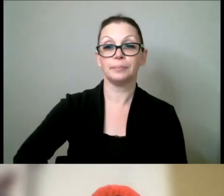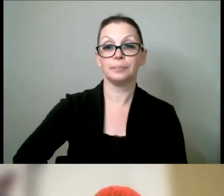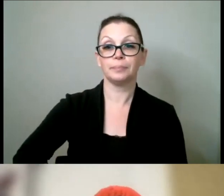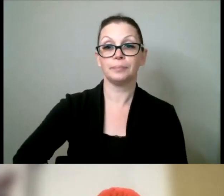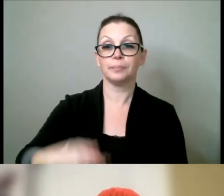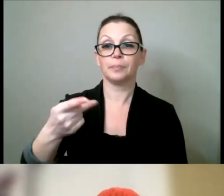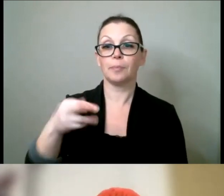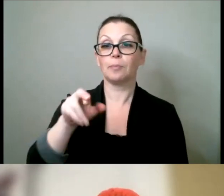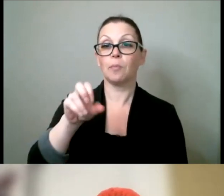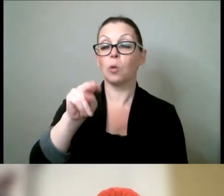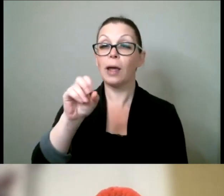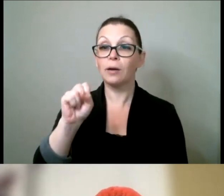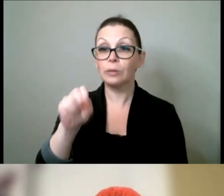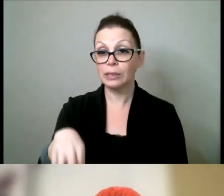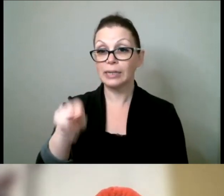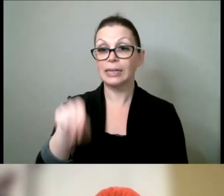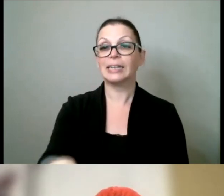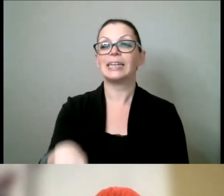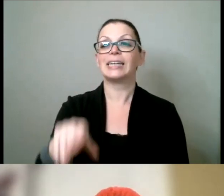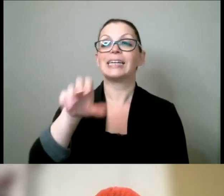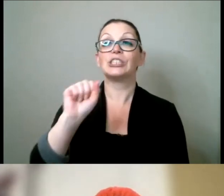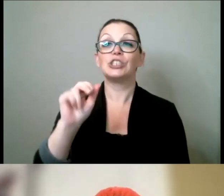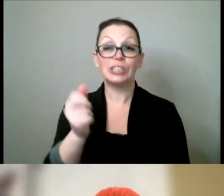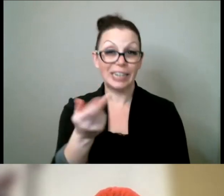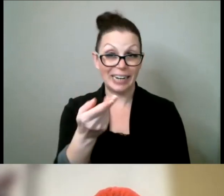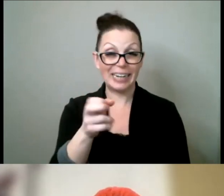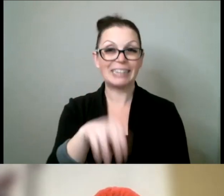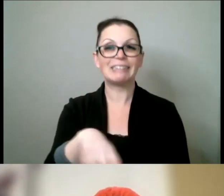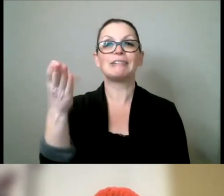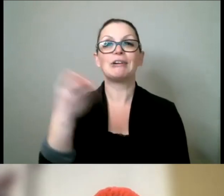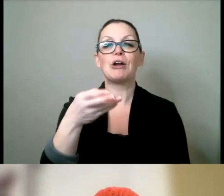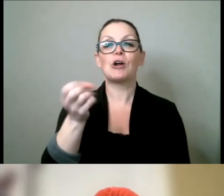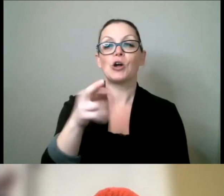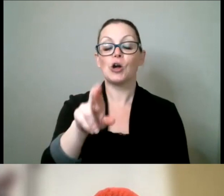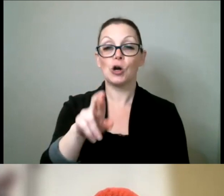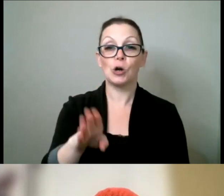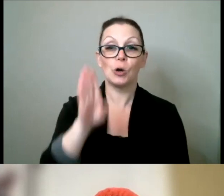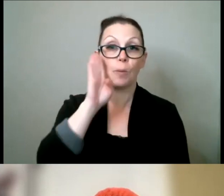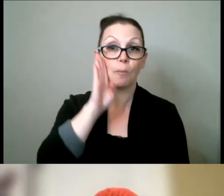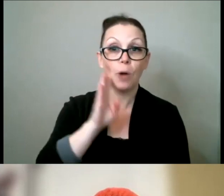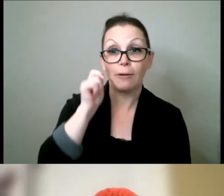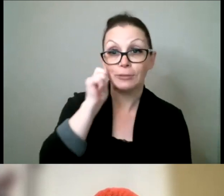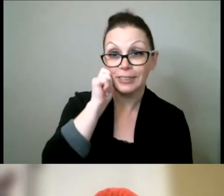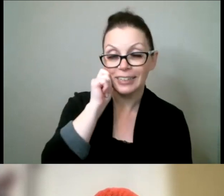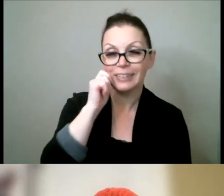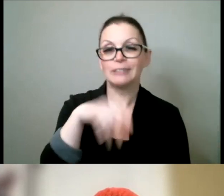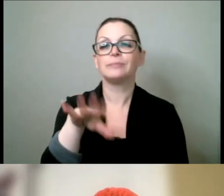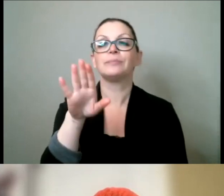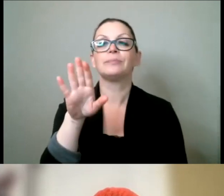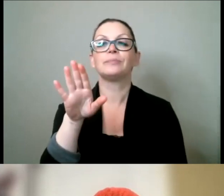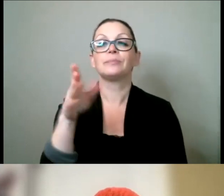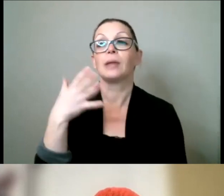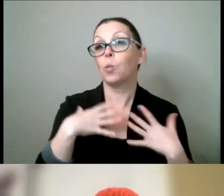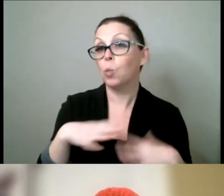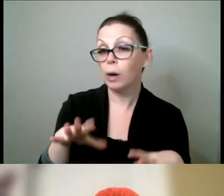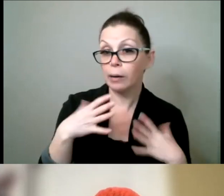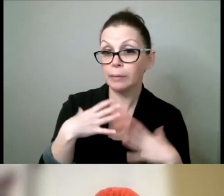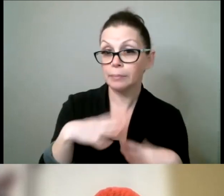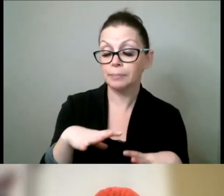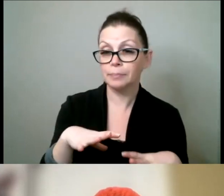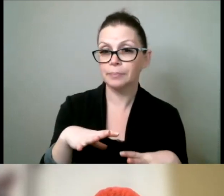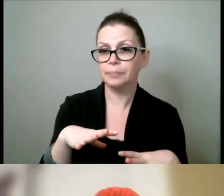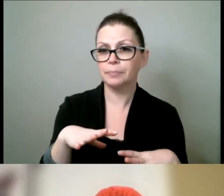pronouns is she, hers. I have brown skin. I'm wearing